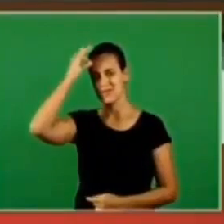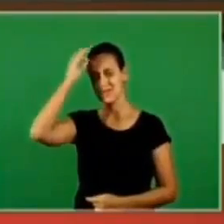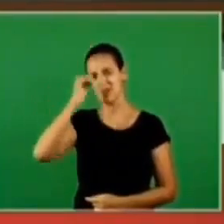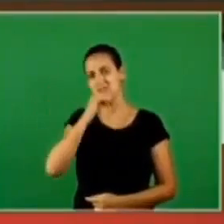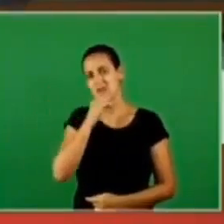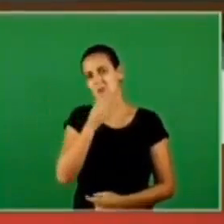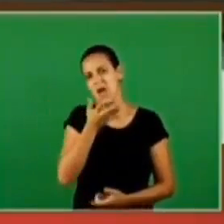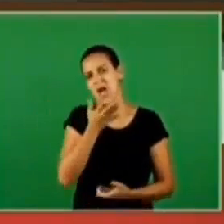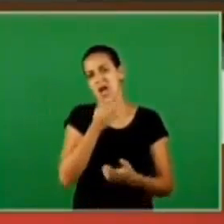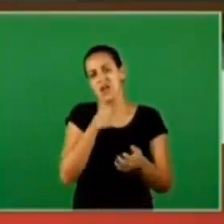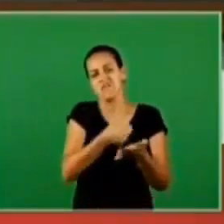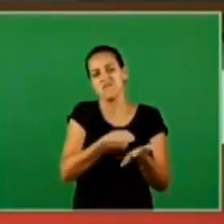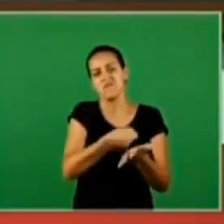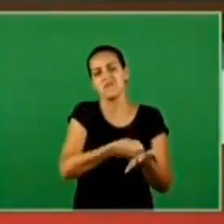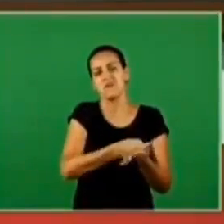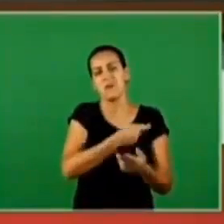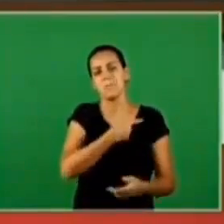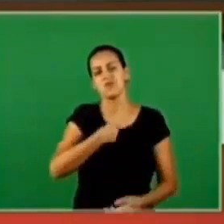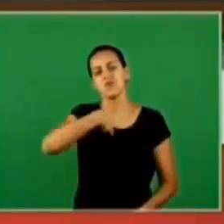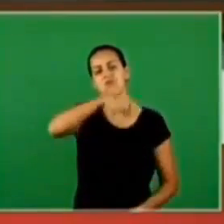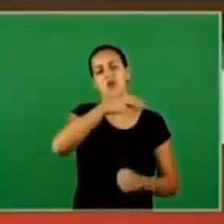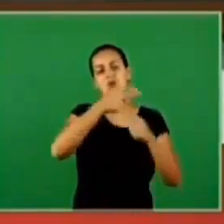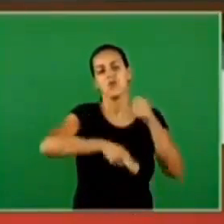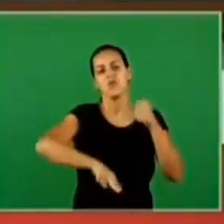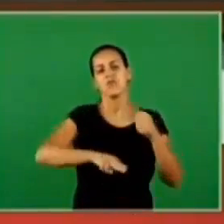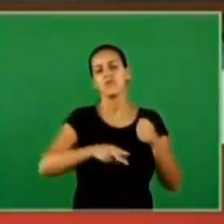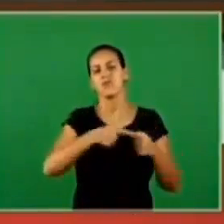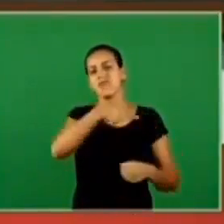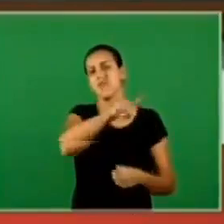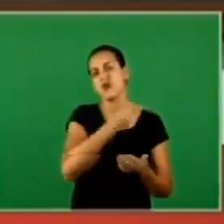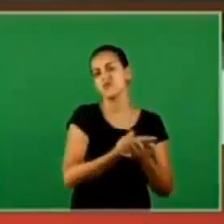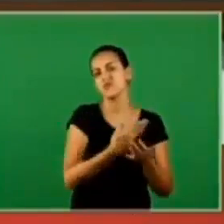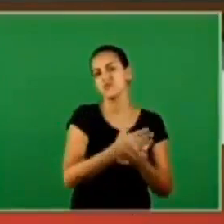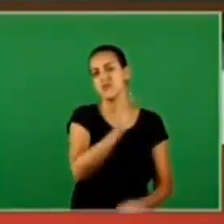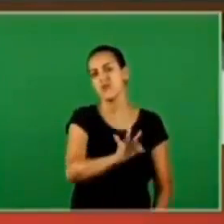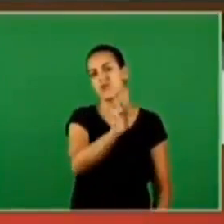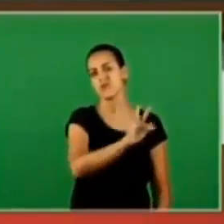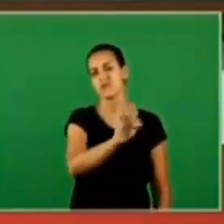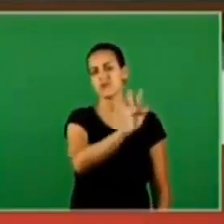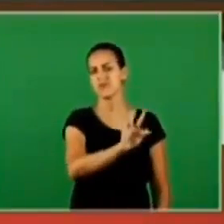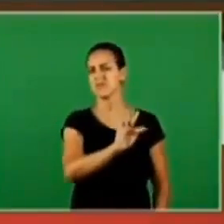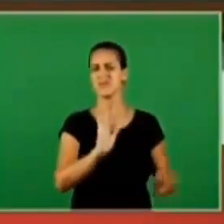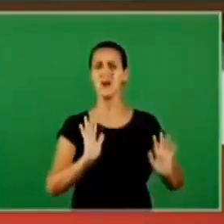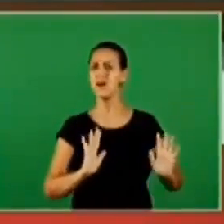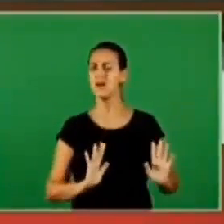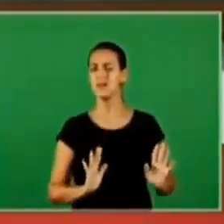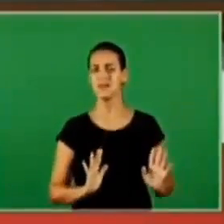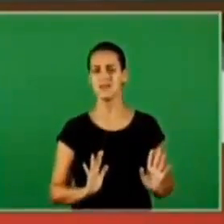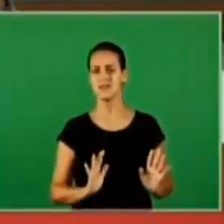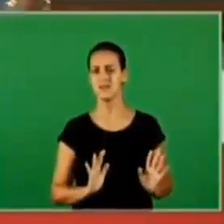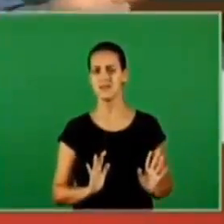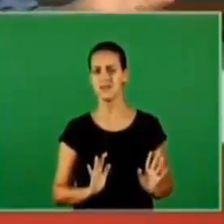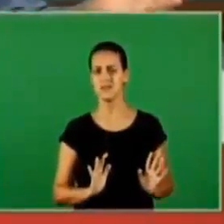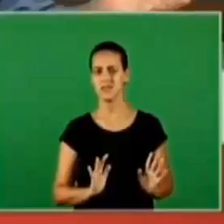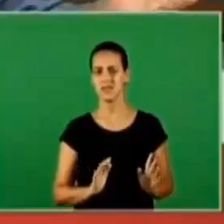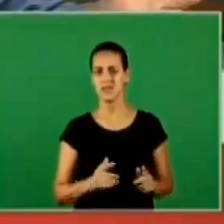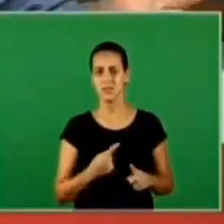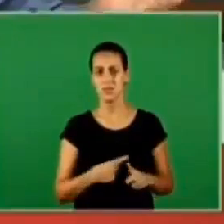that our pastor go to a college and what he didn't have an opportunity to do, the ones